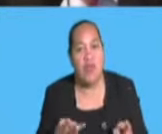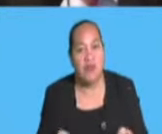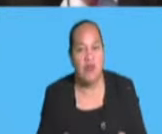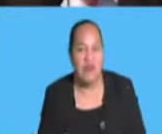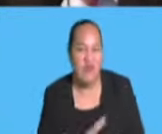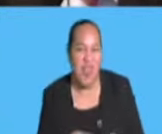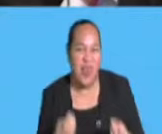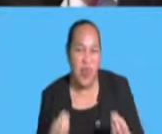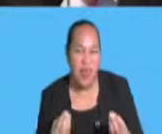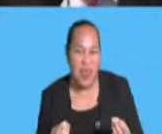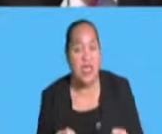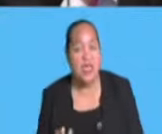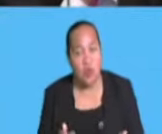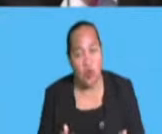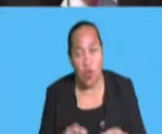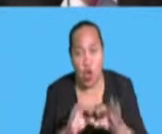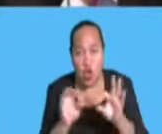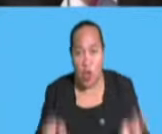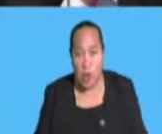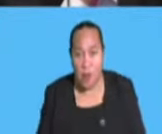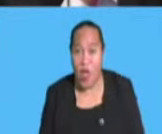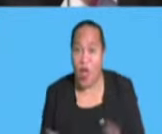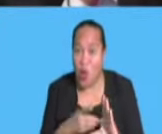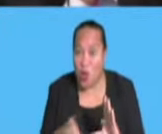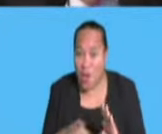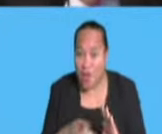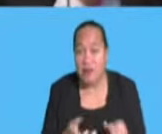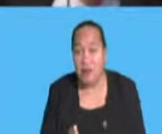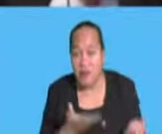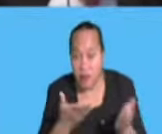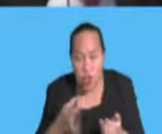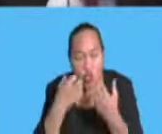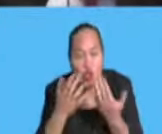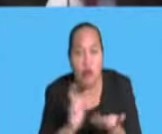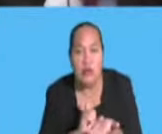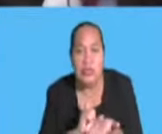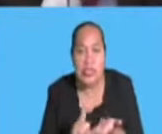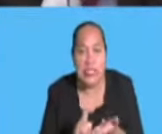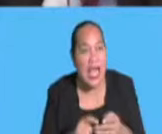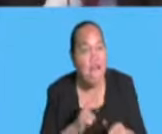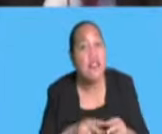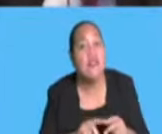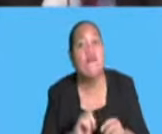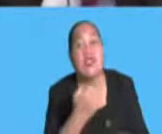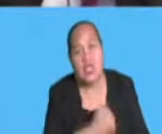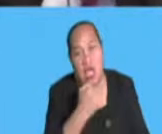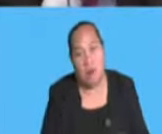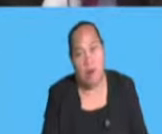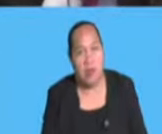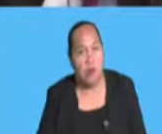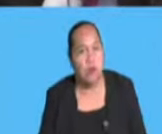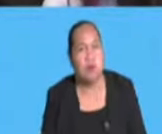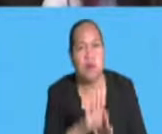follow. It is a document that shows clearly the accelerated progress under the Fiji First government, the kind